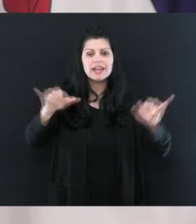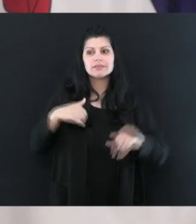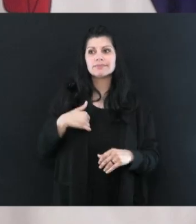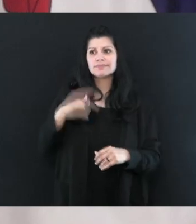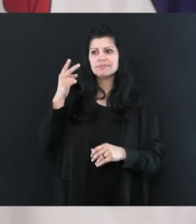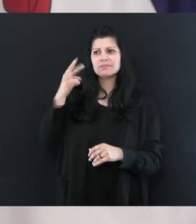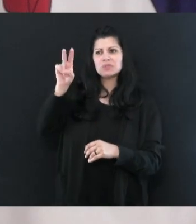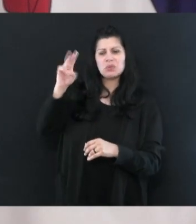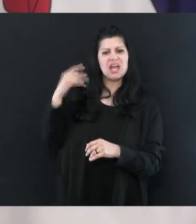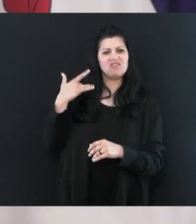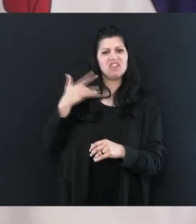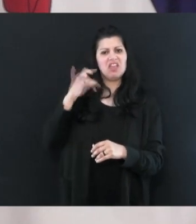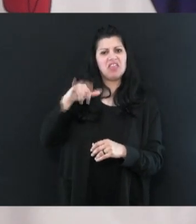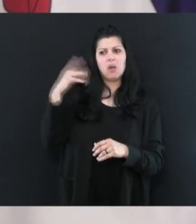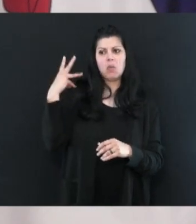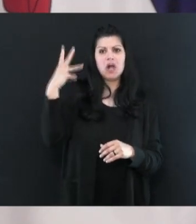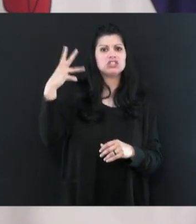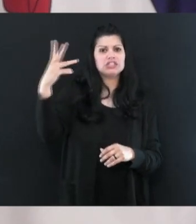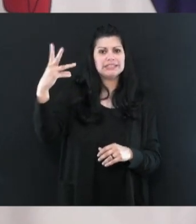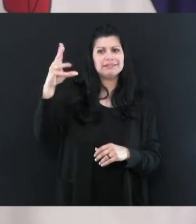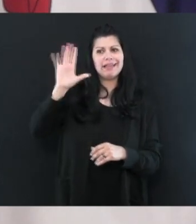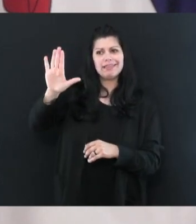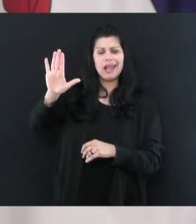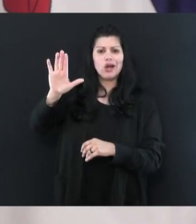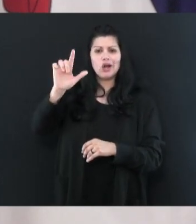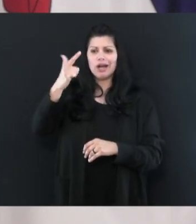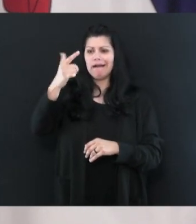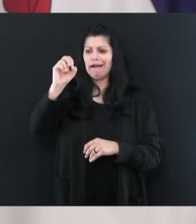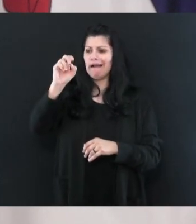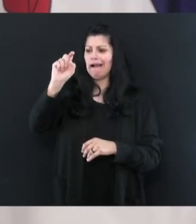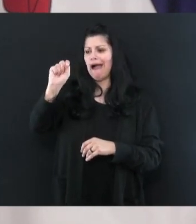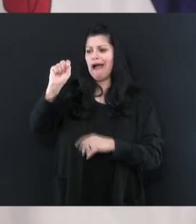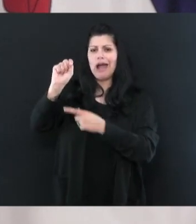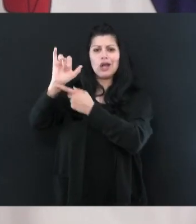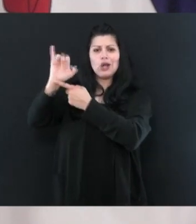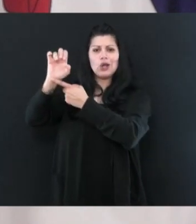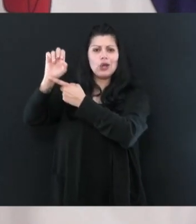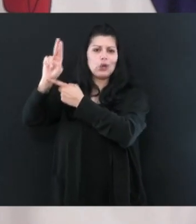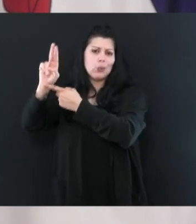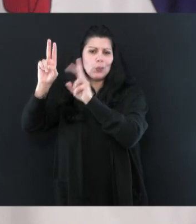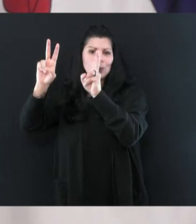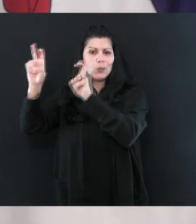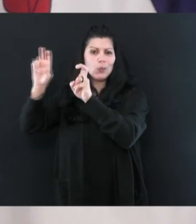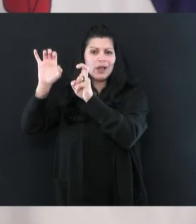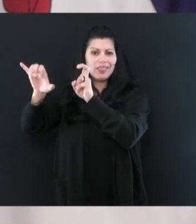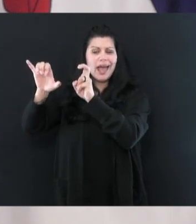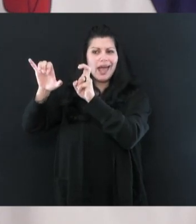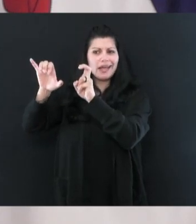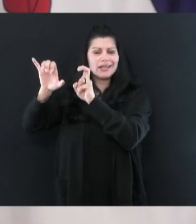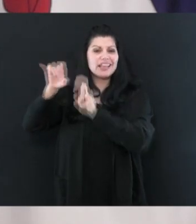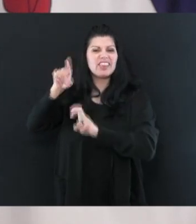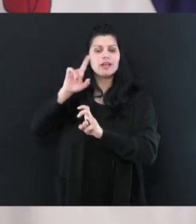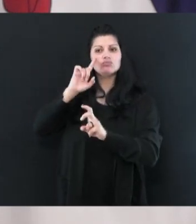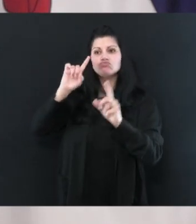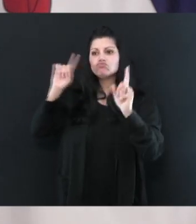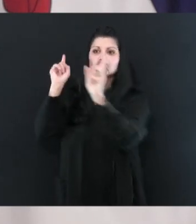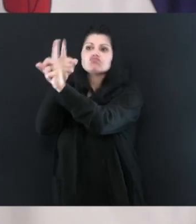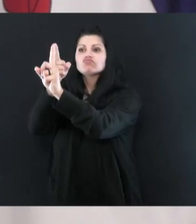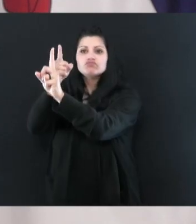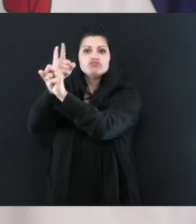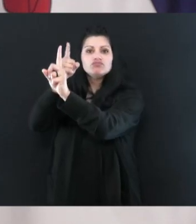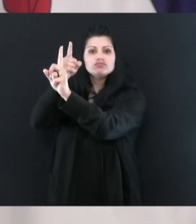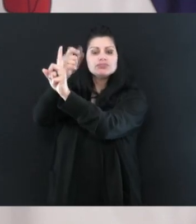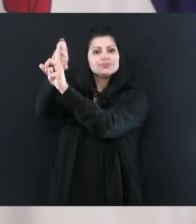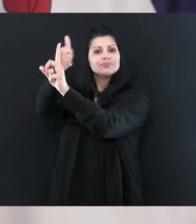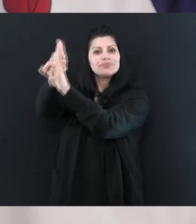gotcha deal. The people don't matter. The people should be the only thing that matters, but they don't